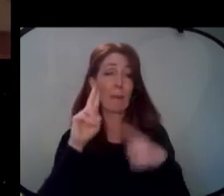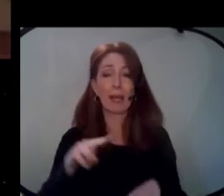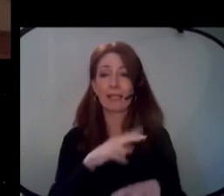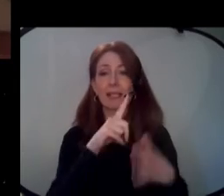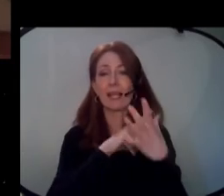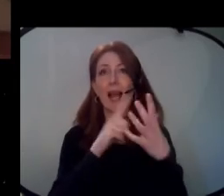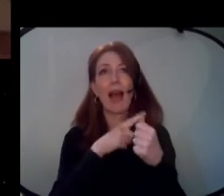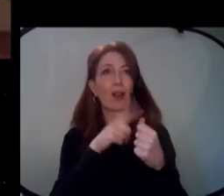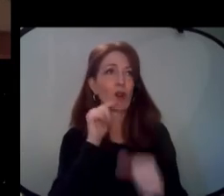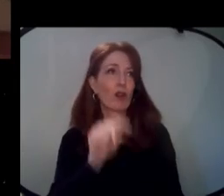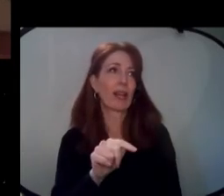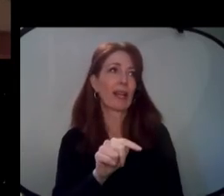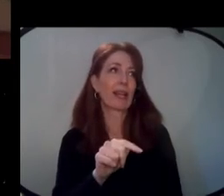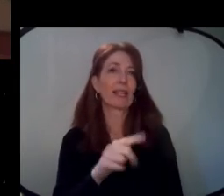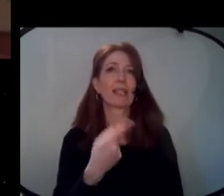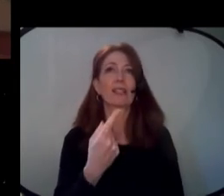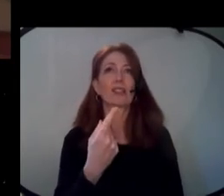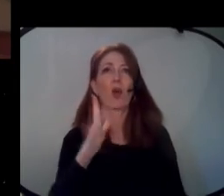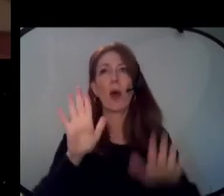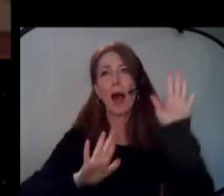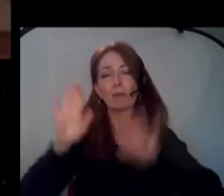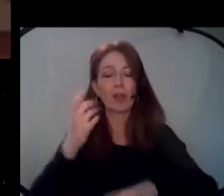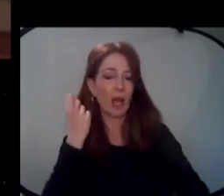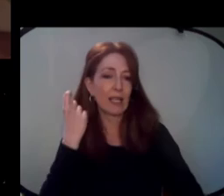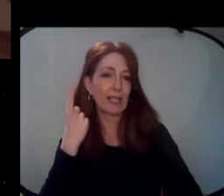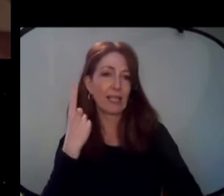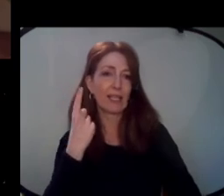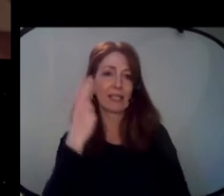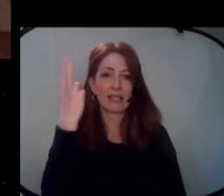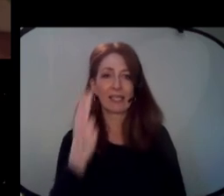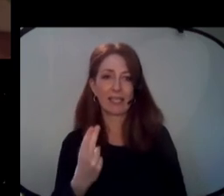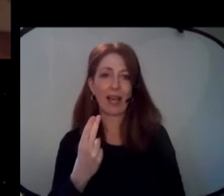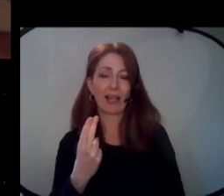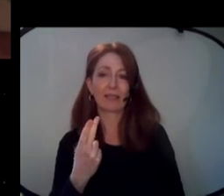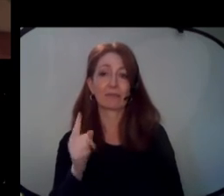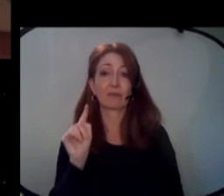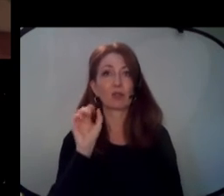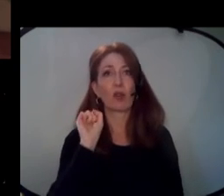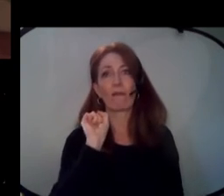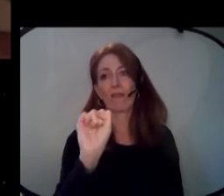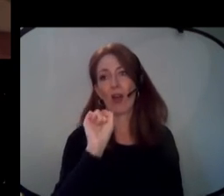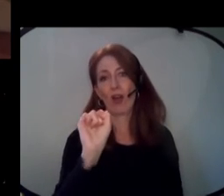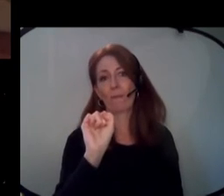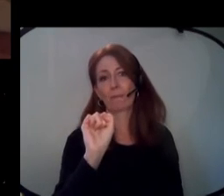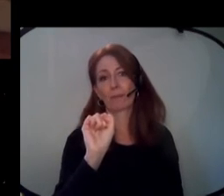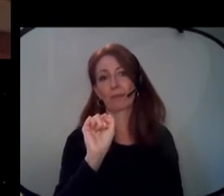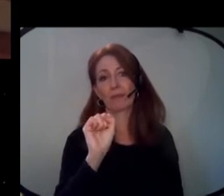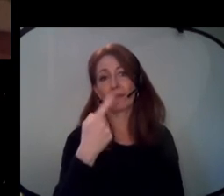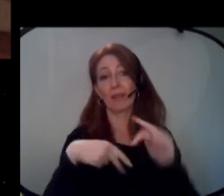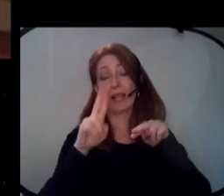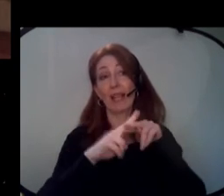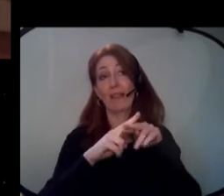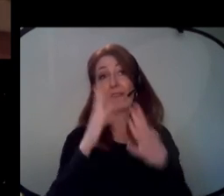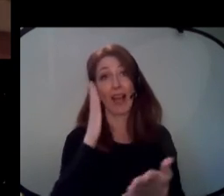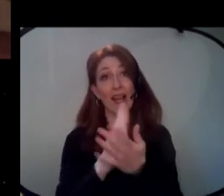spring or ideas, abstract ideas like design and drawing and things. So for her to potentially, if this is in fact a self-portrait,